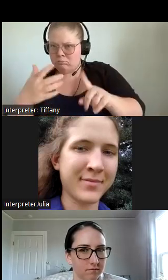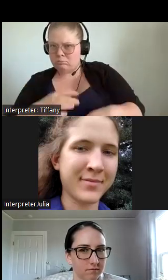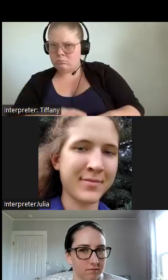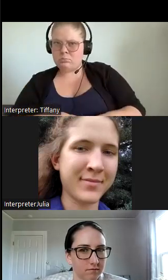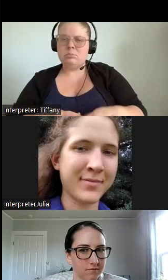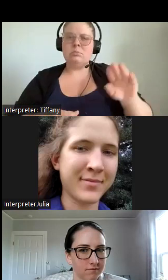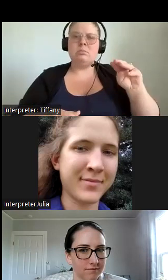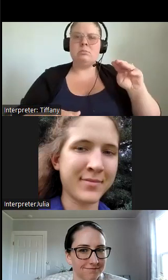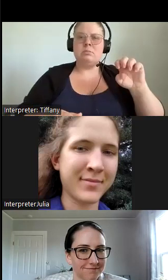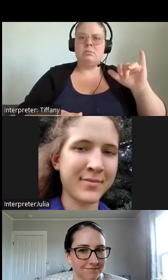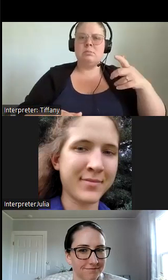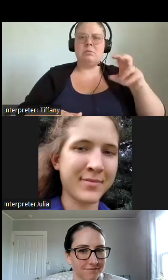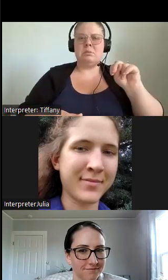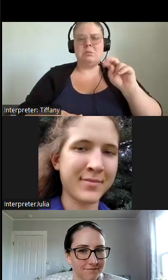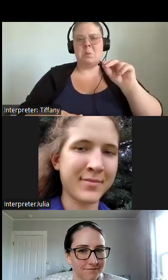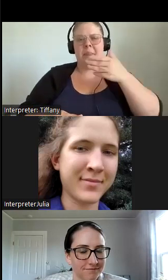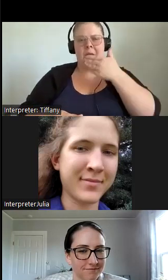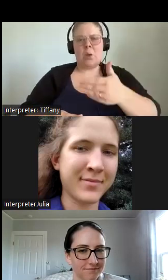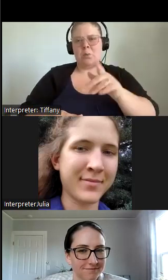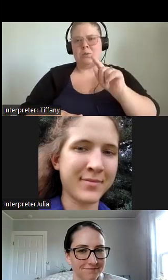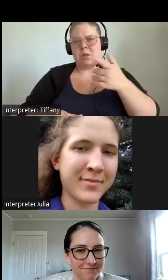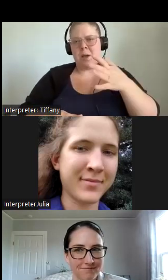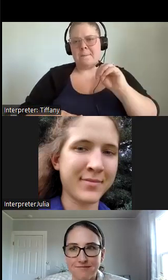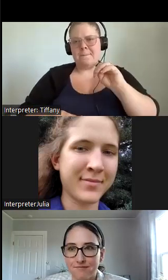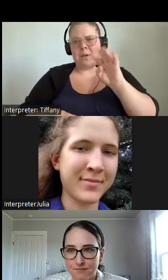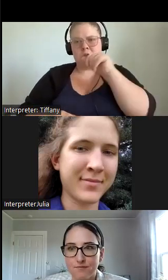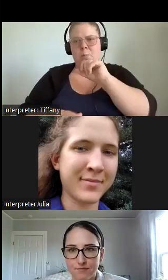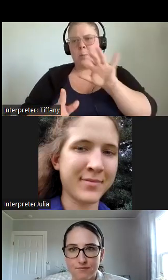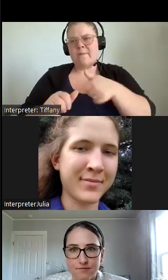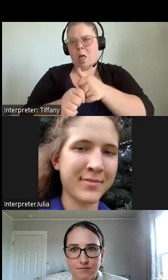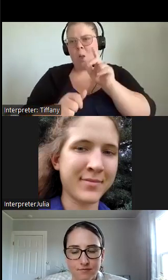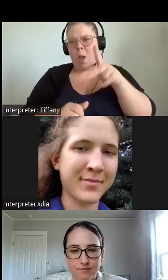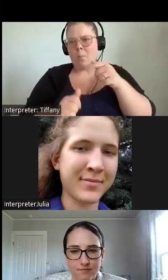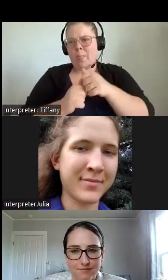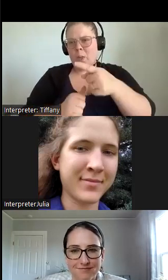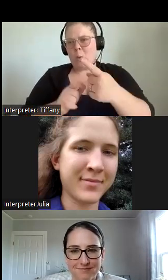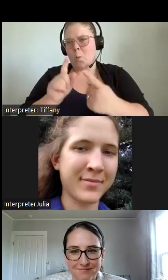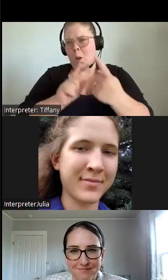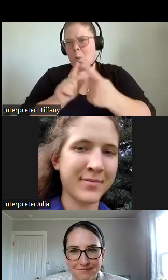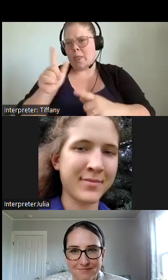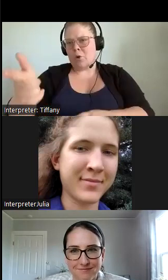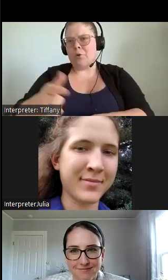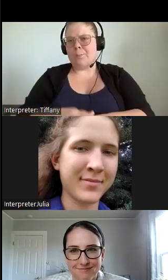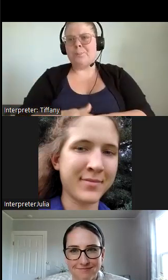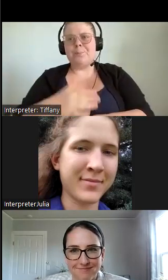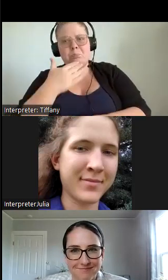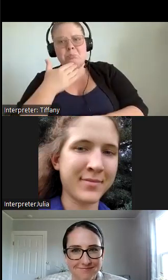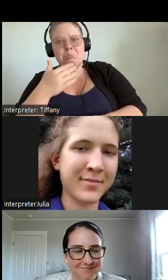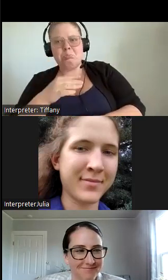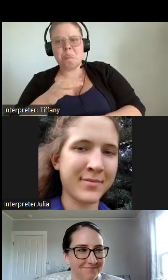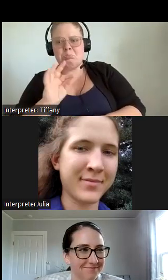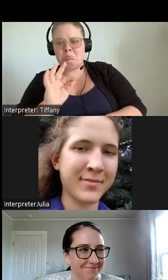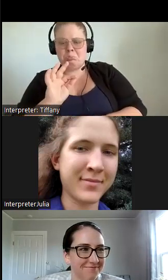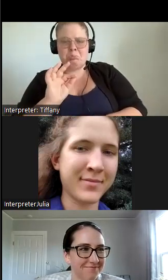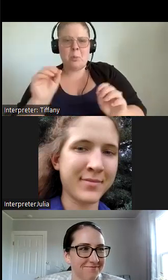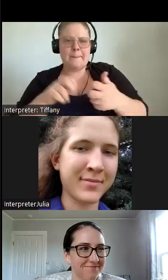Not at this moment. Thank you, Tom. I will probably follow up with you at a later date. Thank you. Sure thing. All right. Thank you.